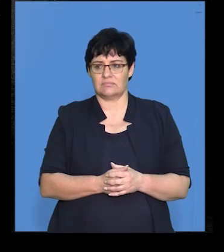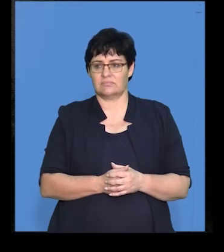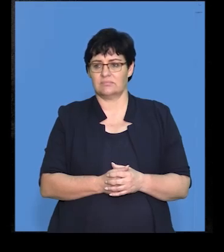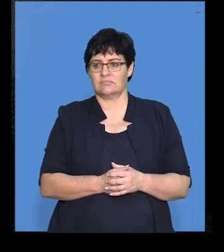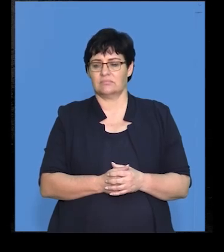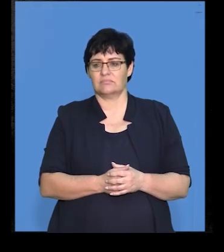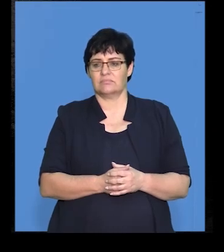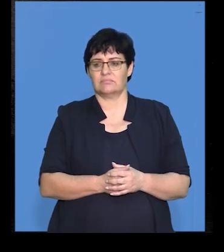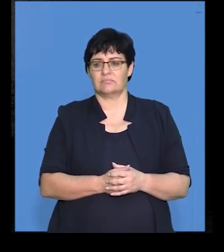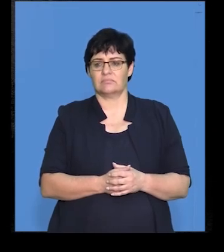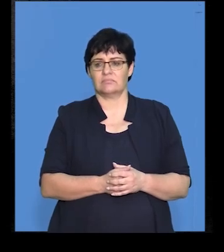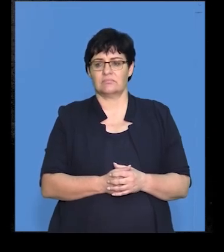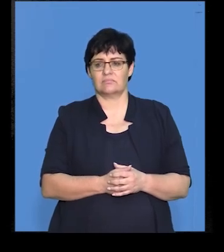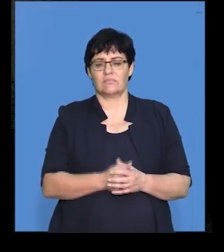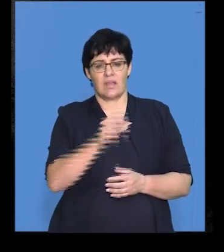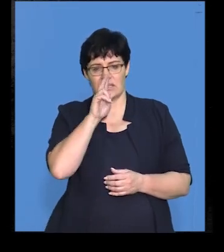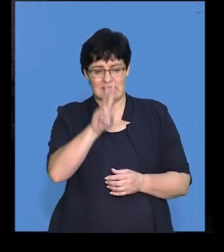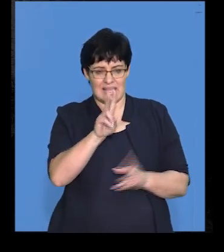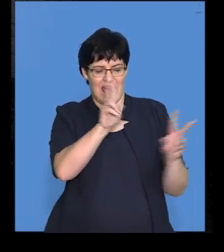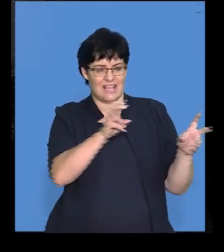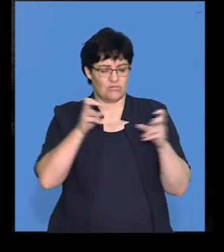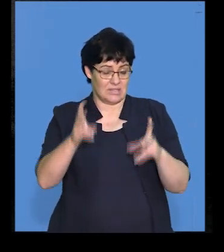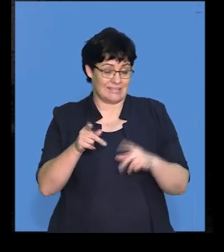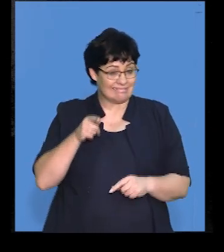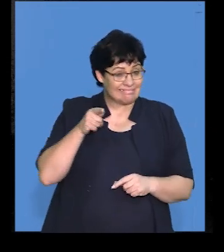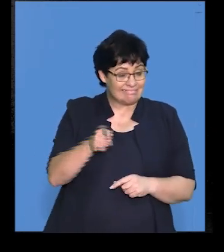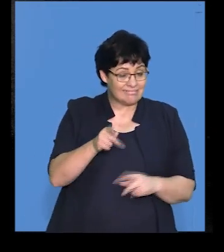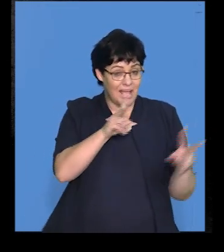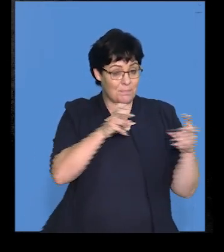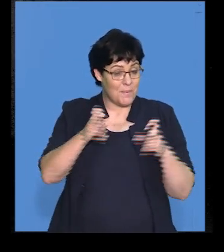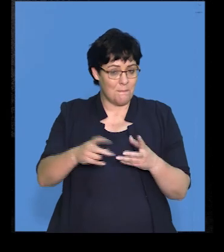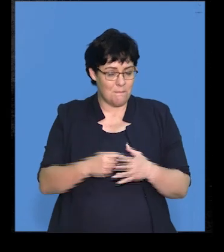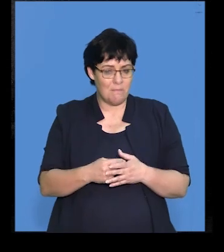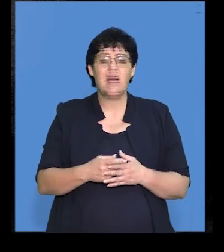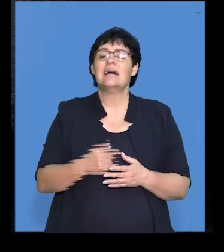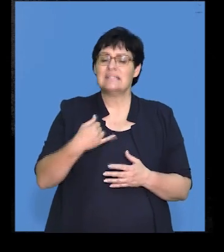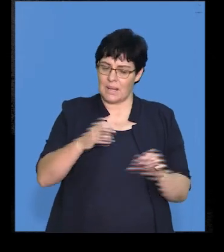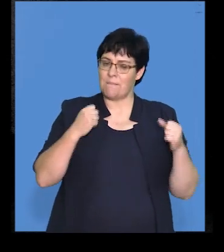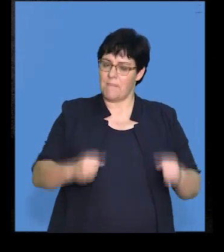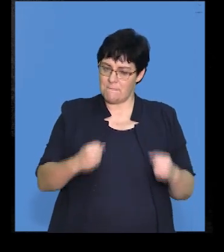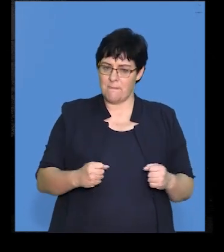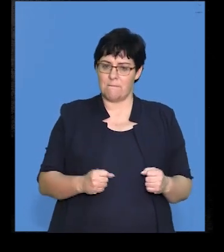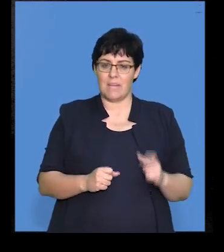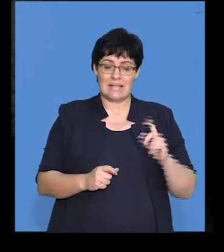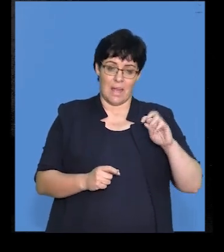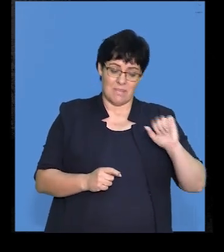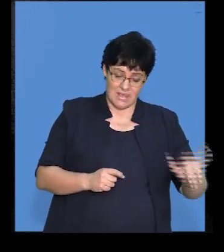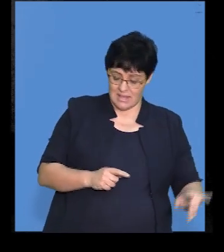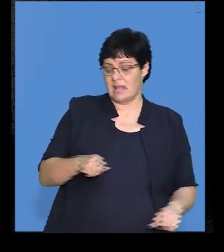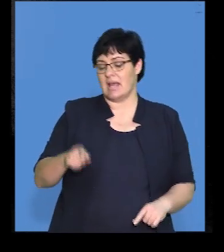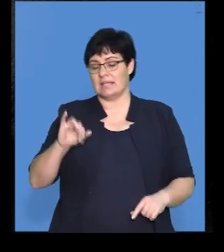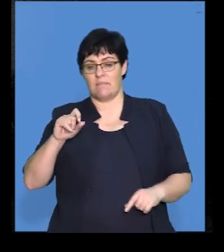it. Okay, let's look at this extract. This extract is still Isabel and Tammy